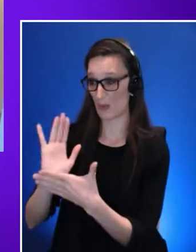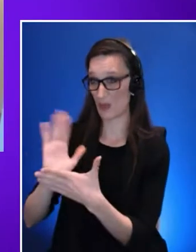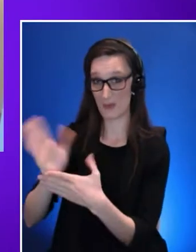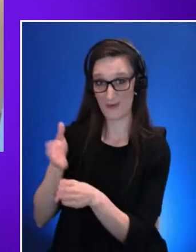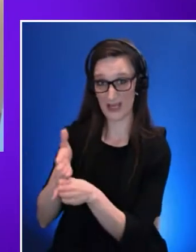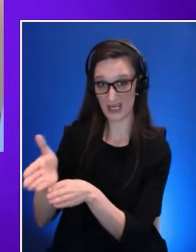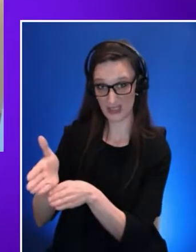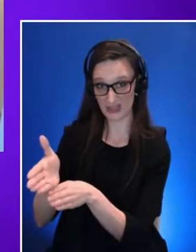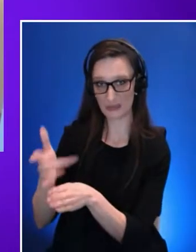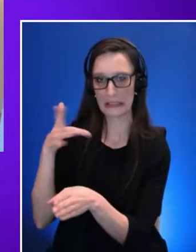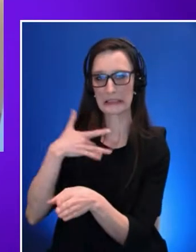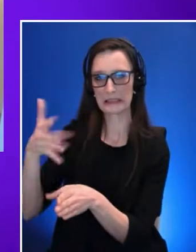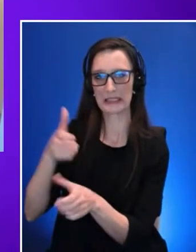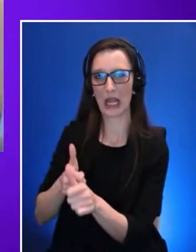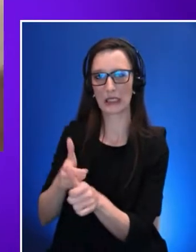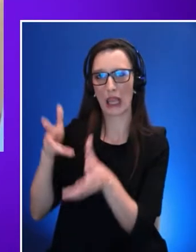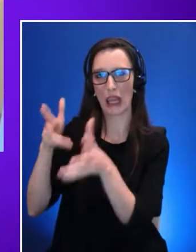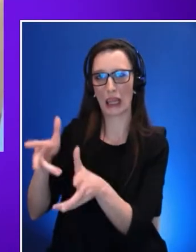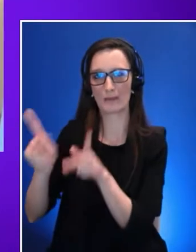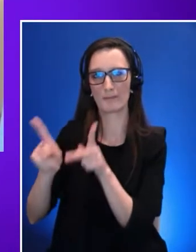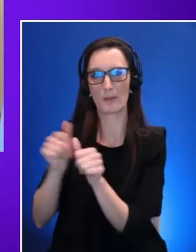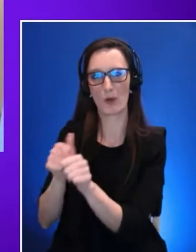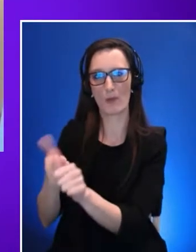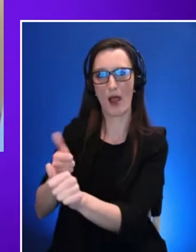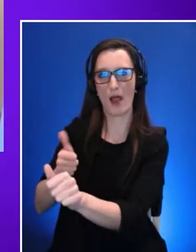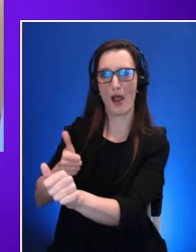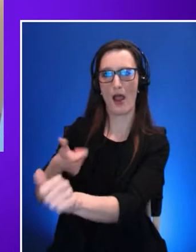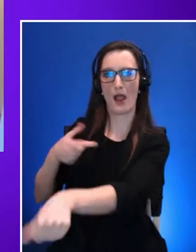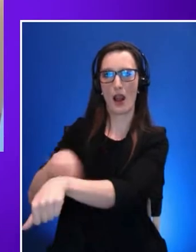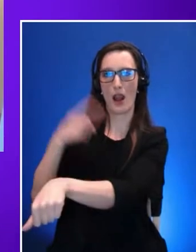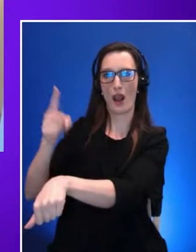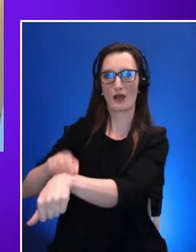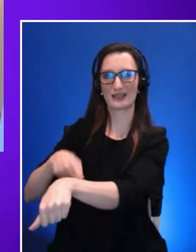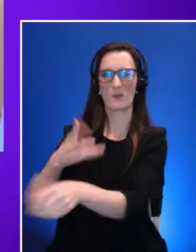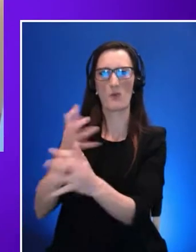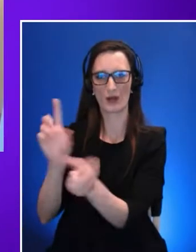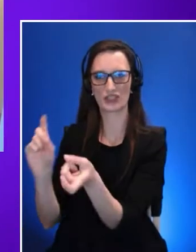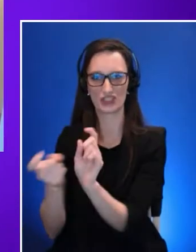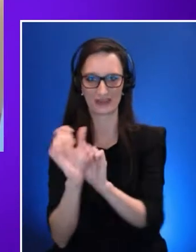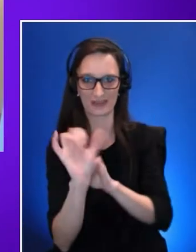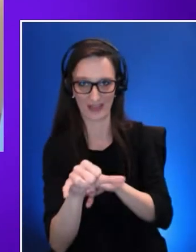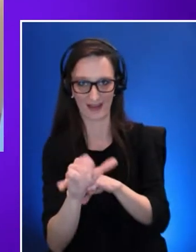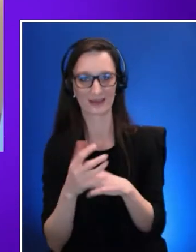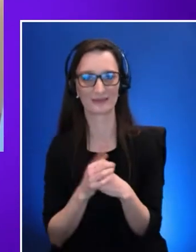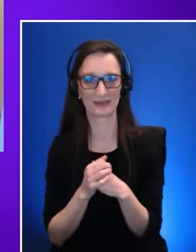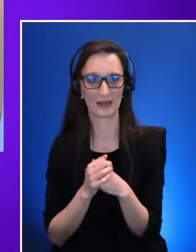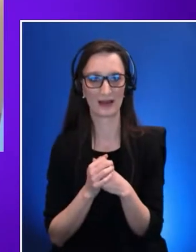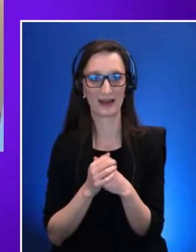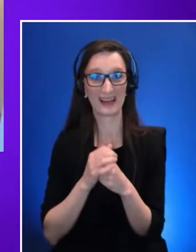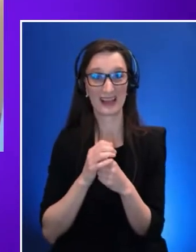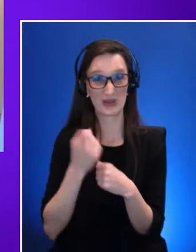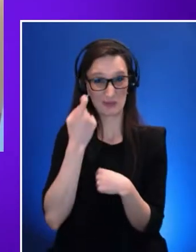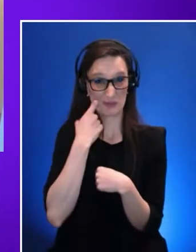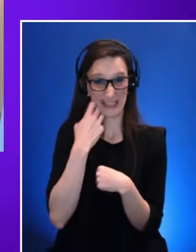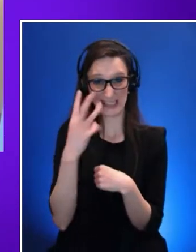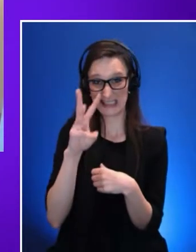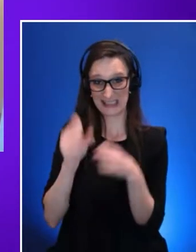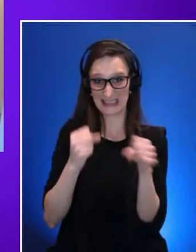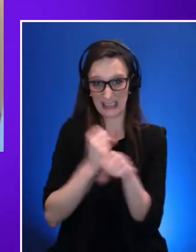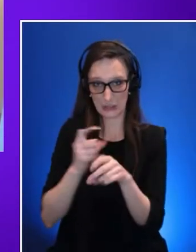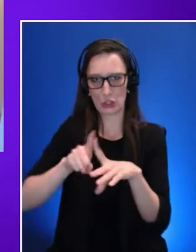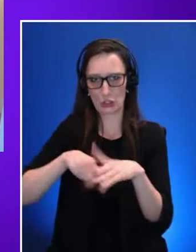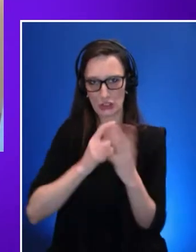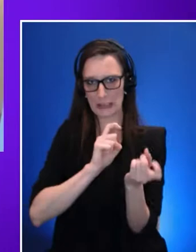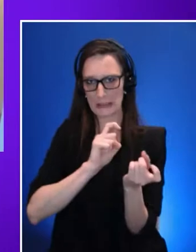for a long period of time, because only the shift has been happening in film and television for like the last 6 years. Prior to that, there's been